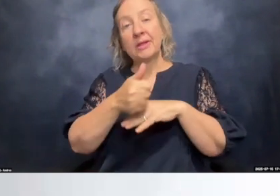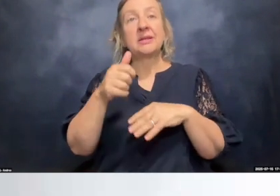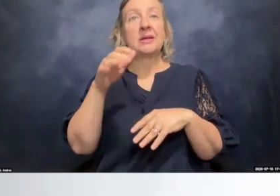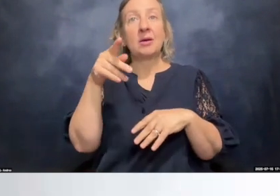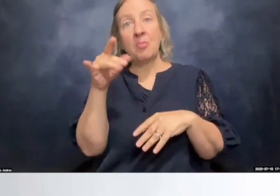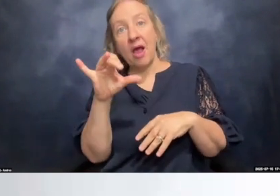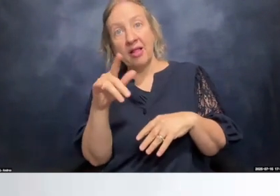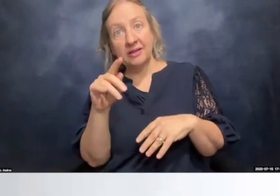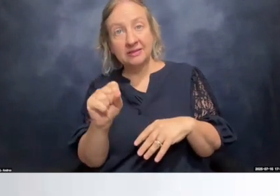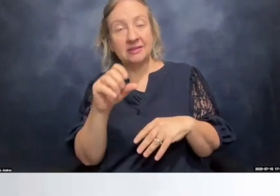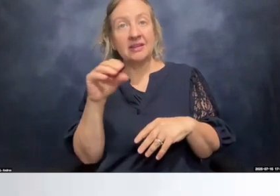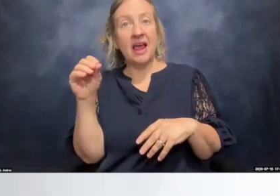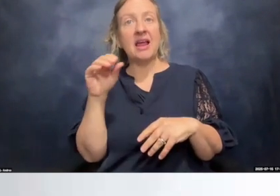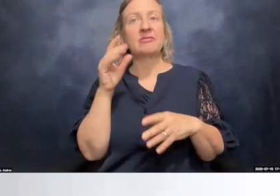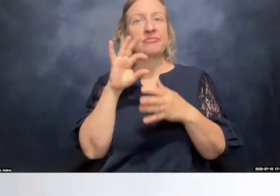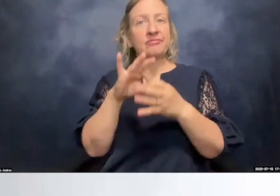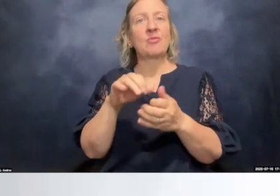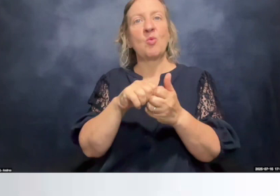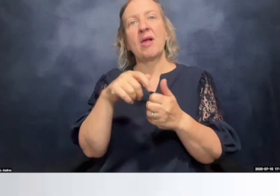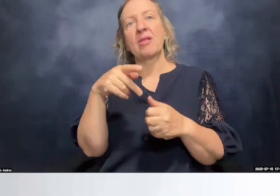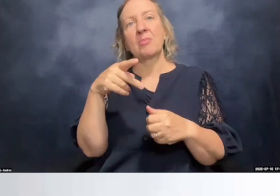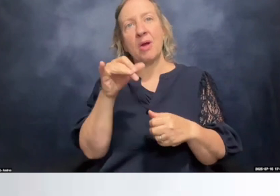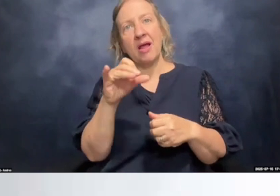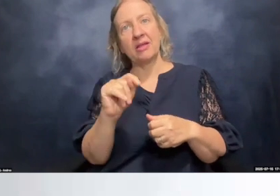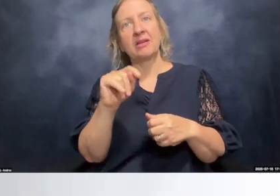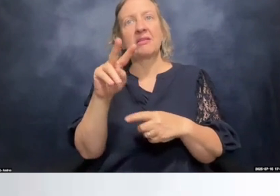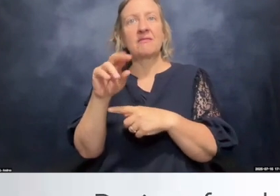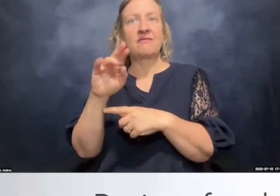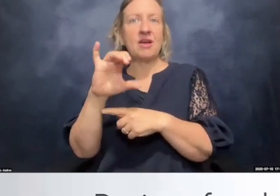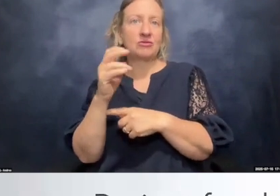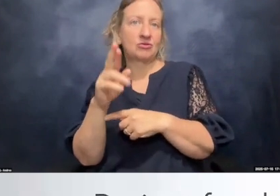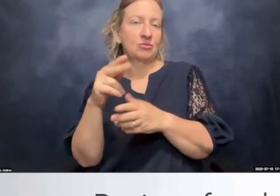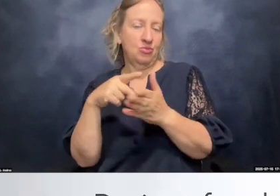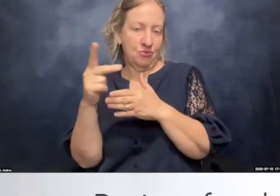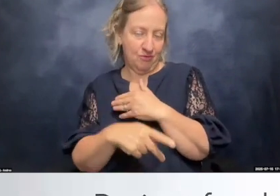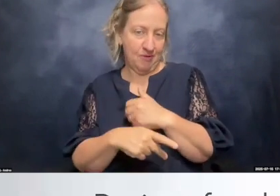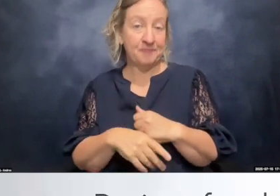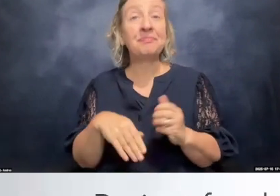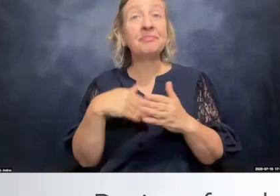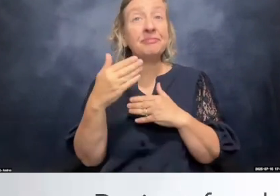Mobility Options Voucher Pilot Program. Next slide, please.